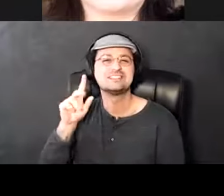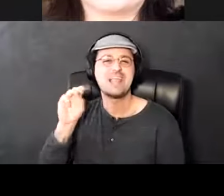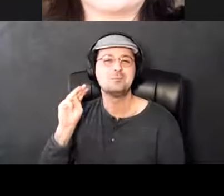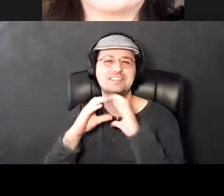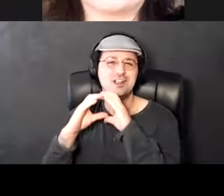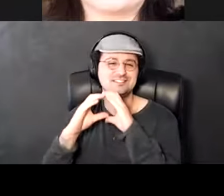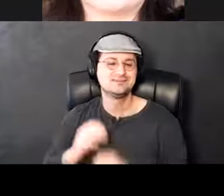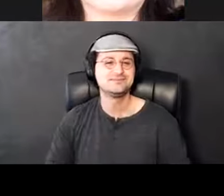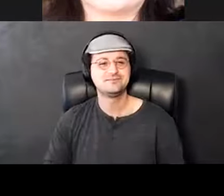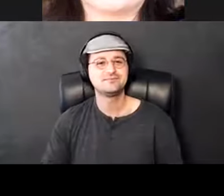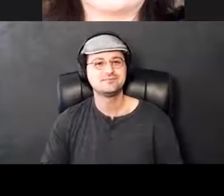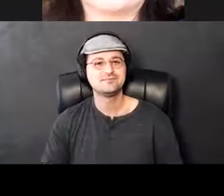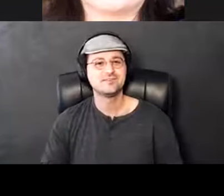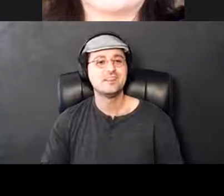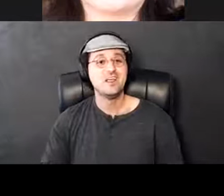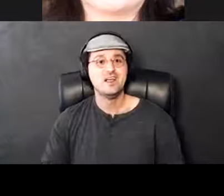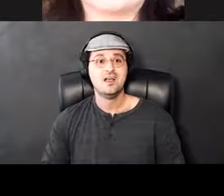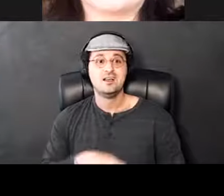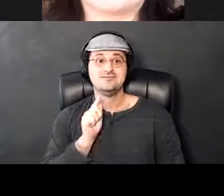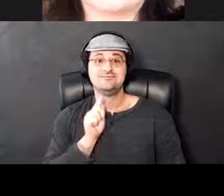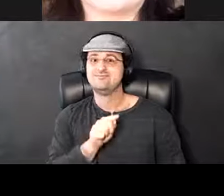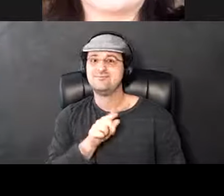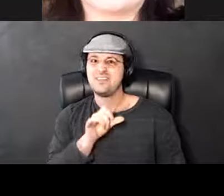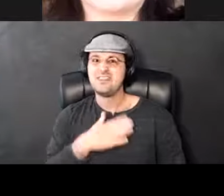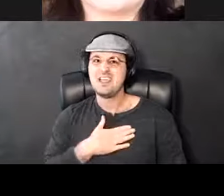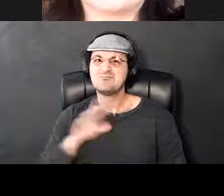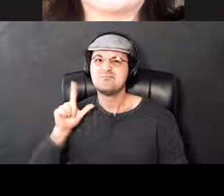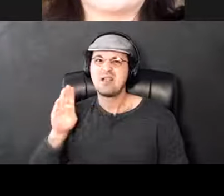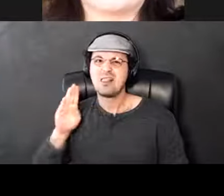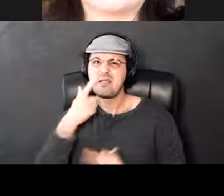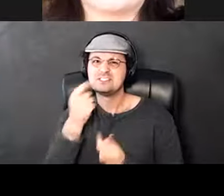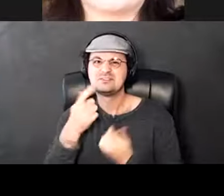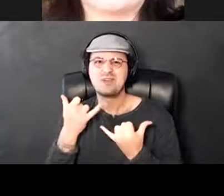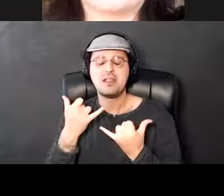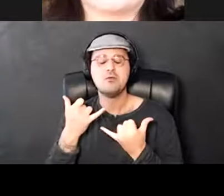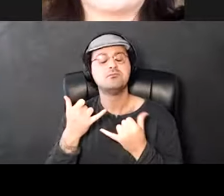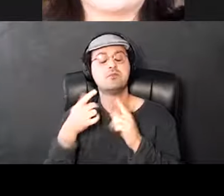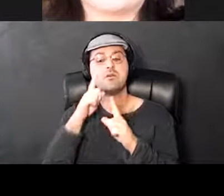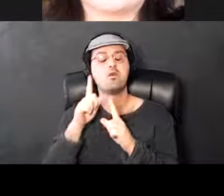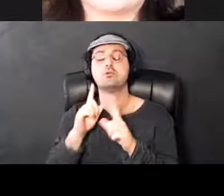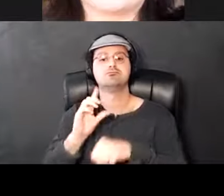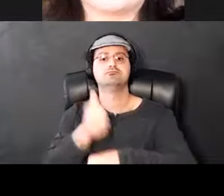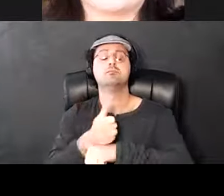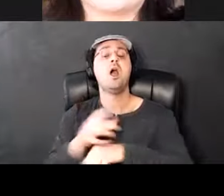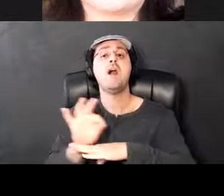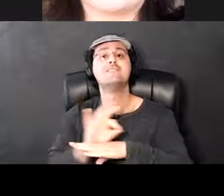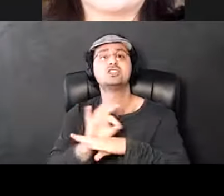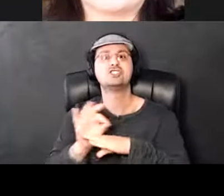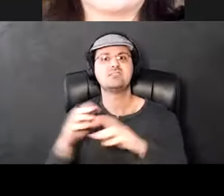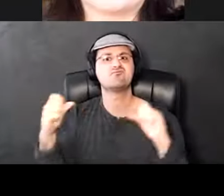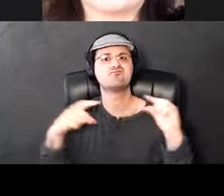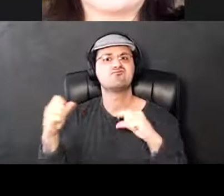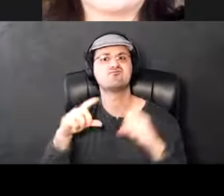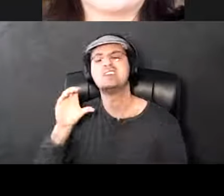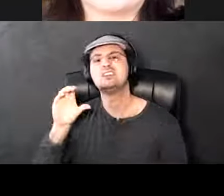Great. And so that's kind of the big question that my lab is interested in. To build functioning circuits, especially these complex circuits in the